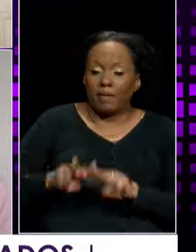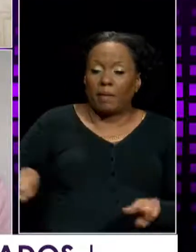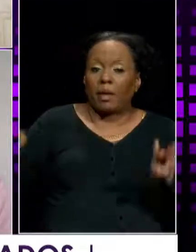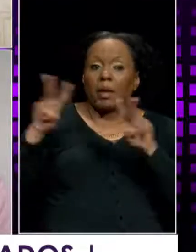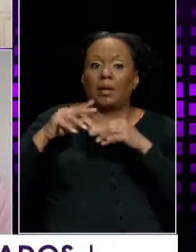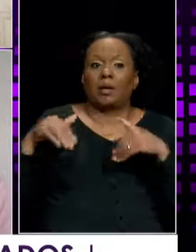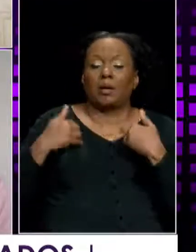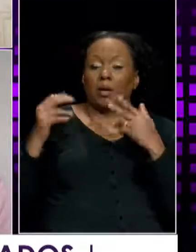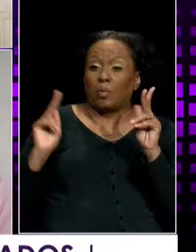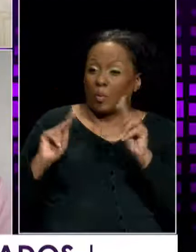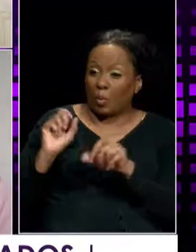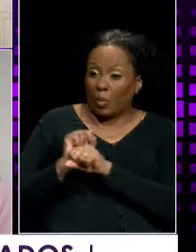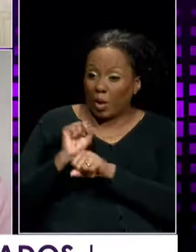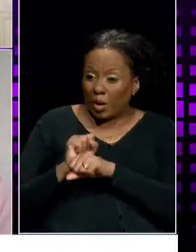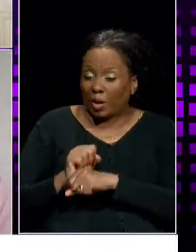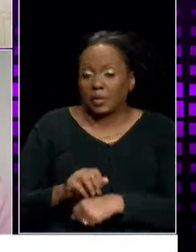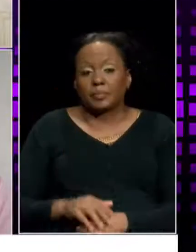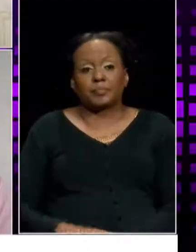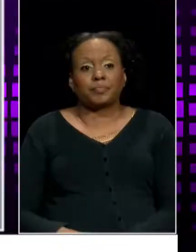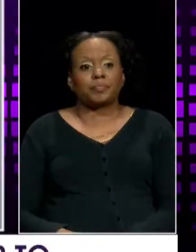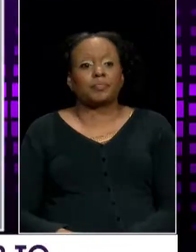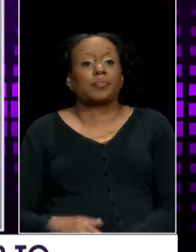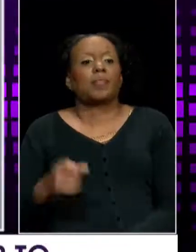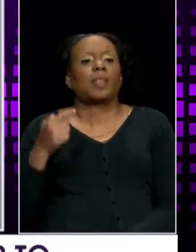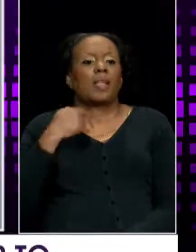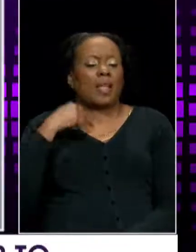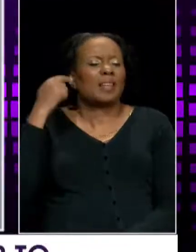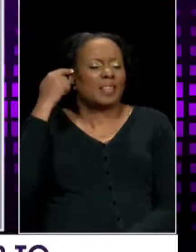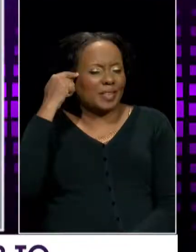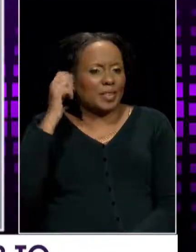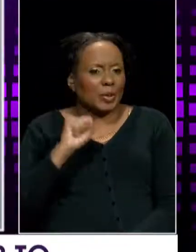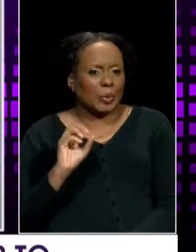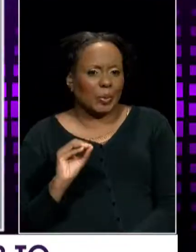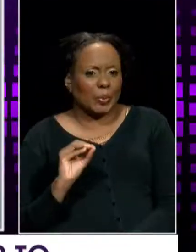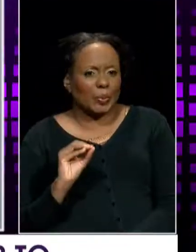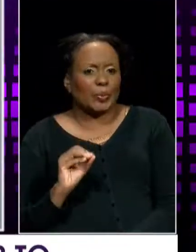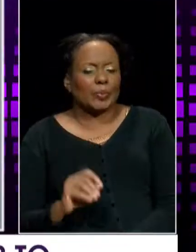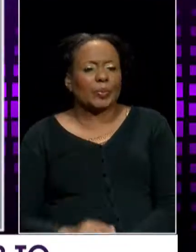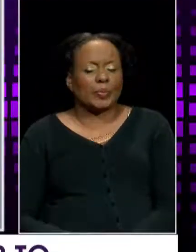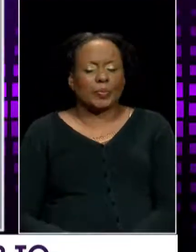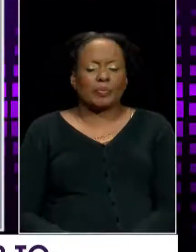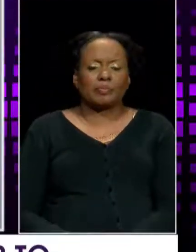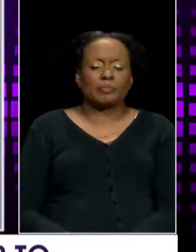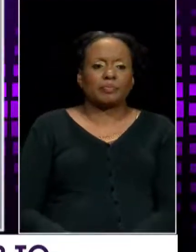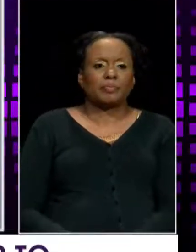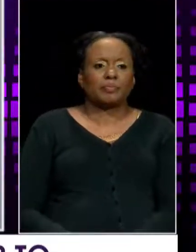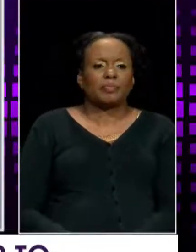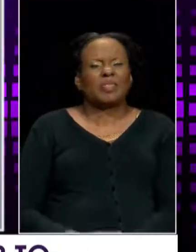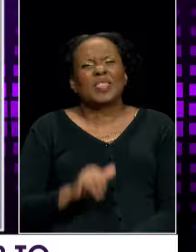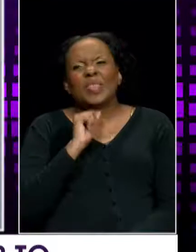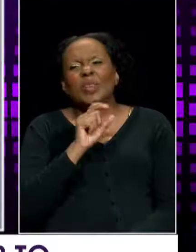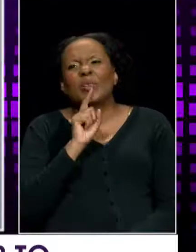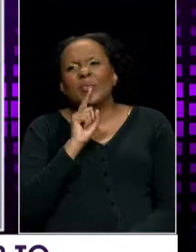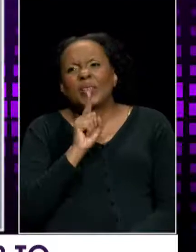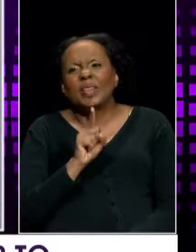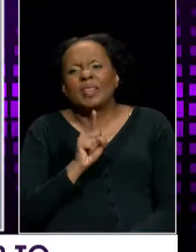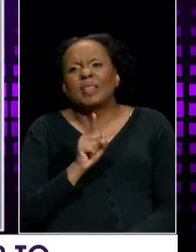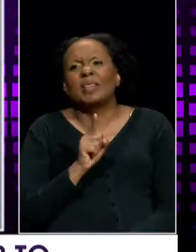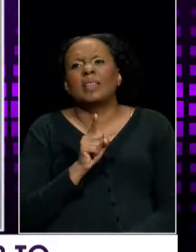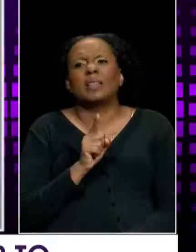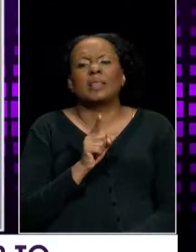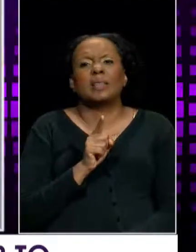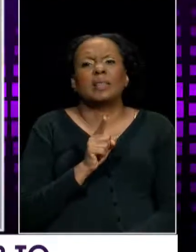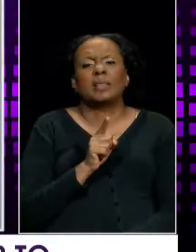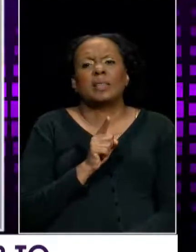Well, I would say so, but I wouldn't really say that they're not they're not valuing it. I think that they're seeing it more,